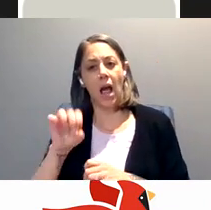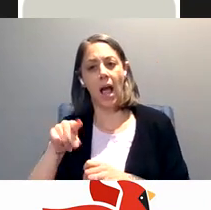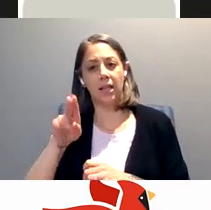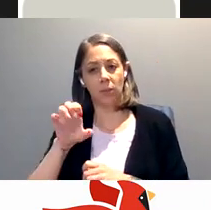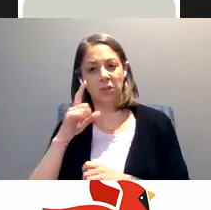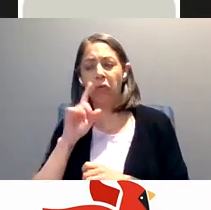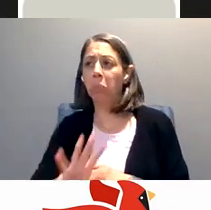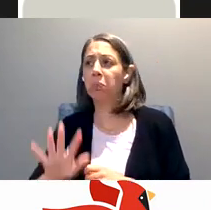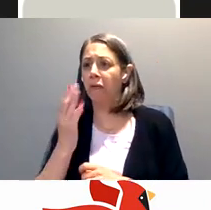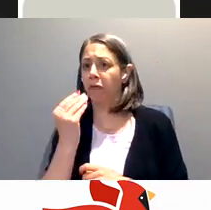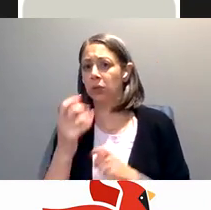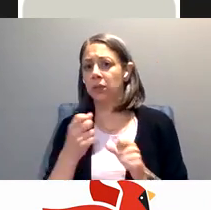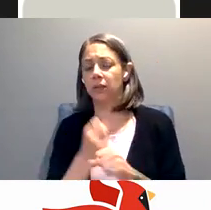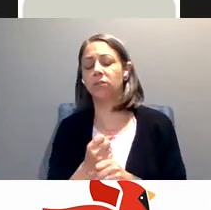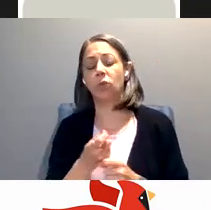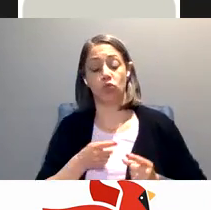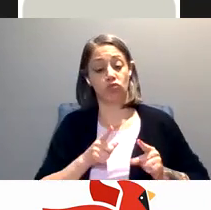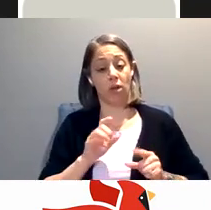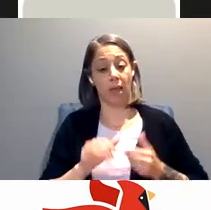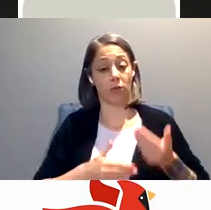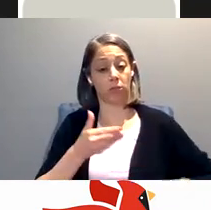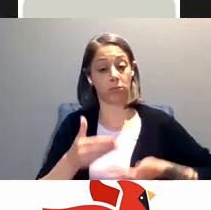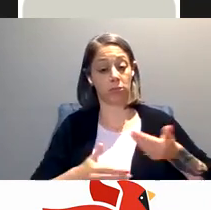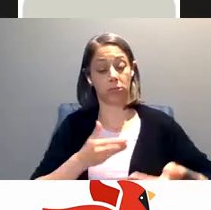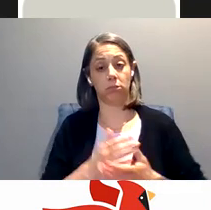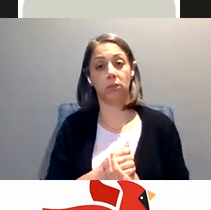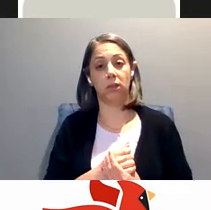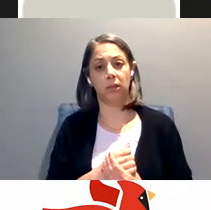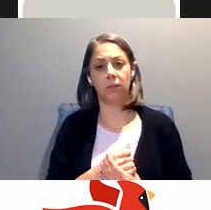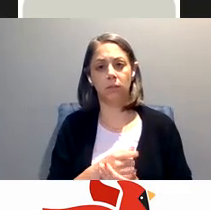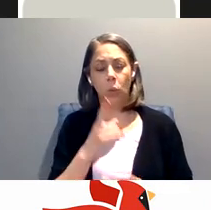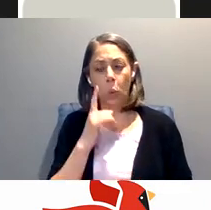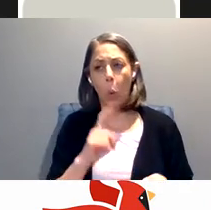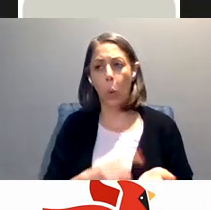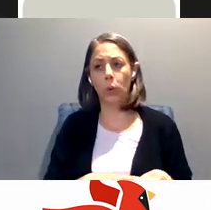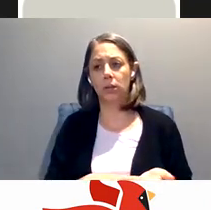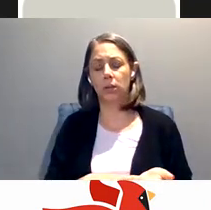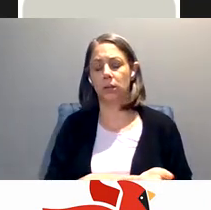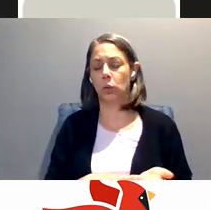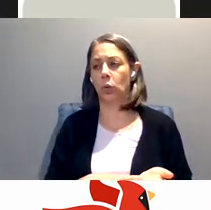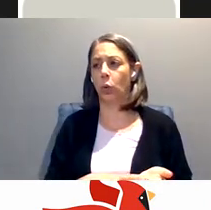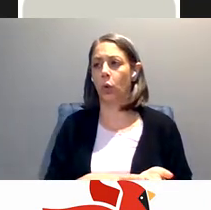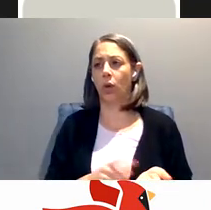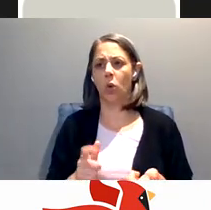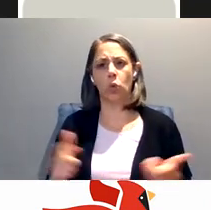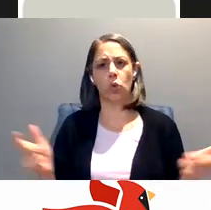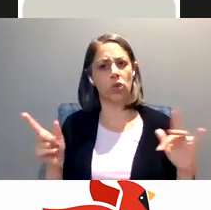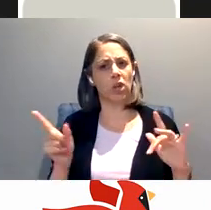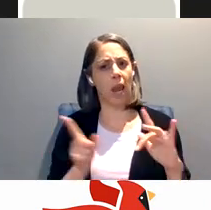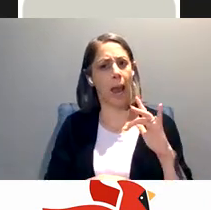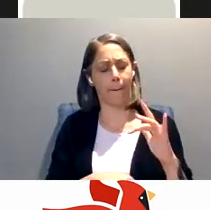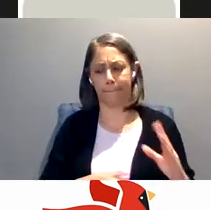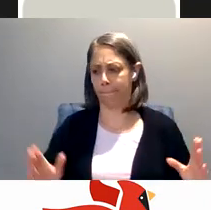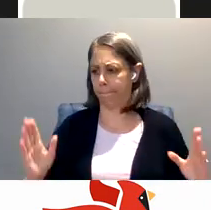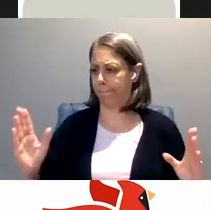years. And through that process, we found that there was a big gap in how well